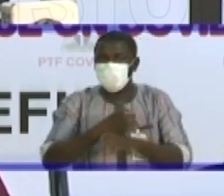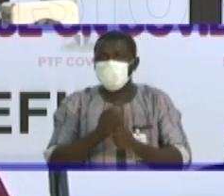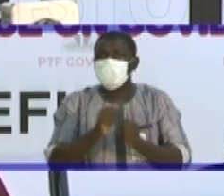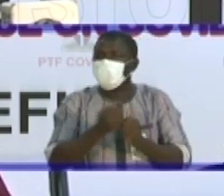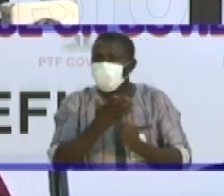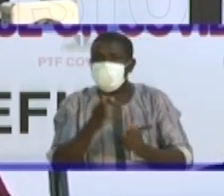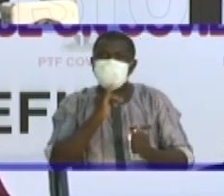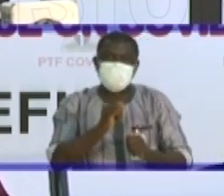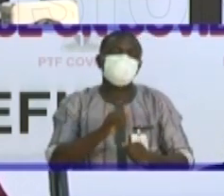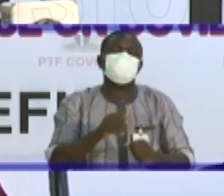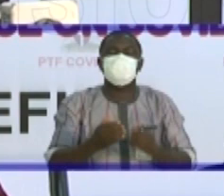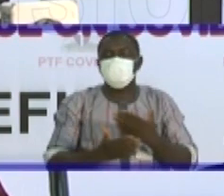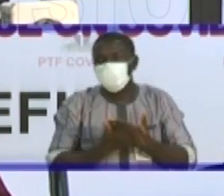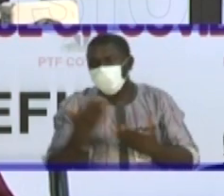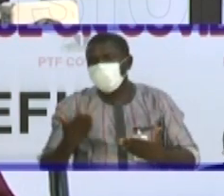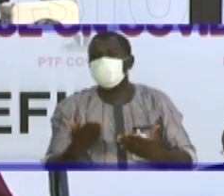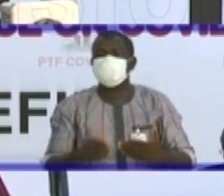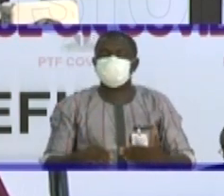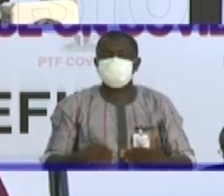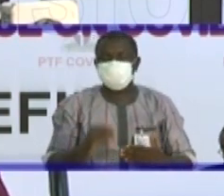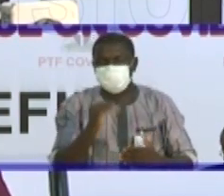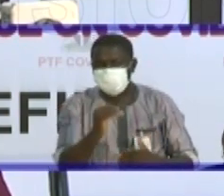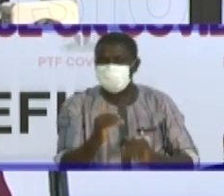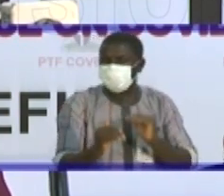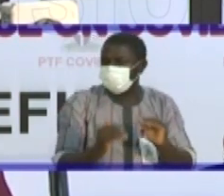already looked into, and the